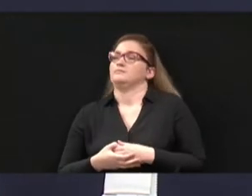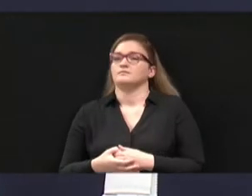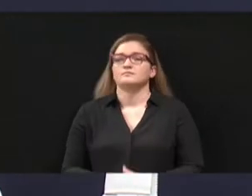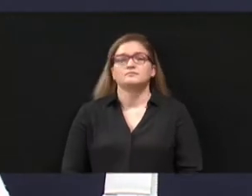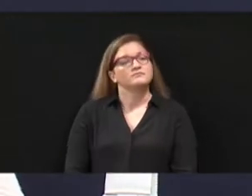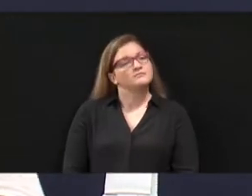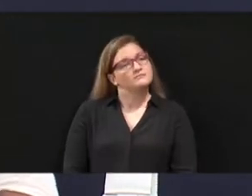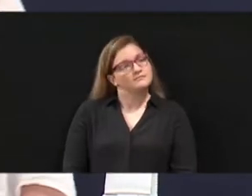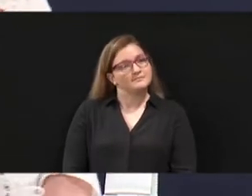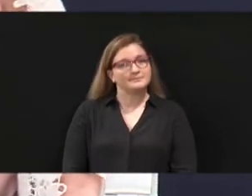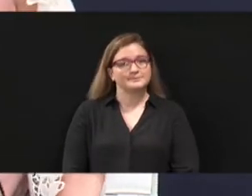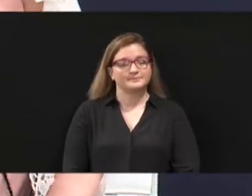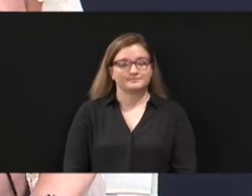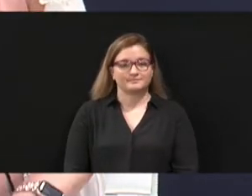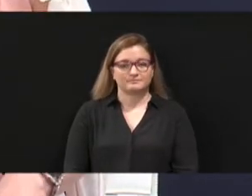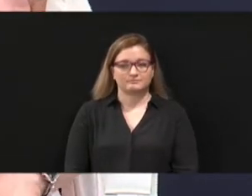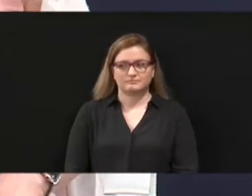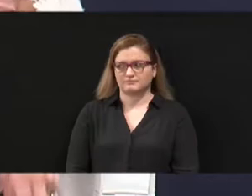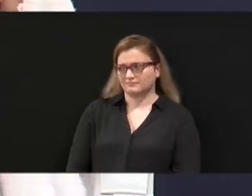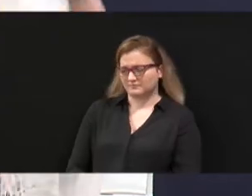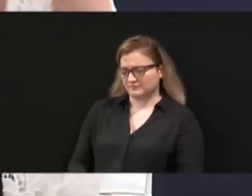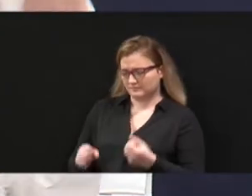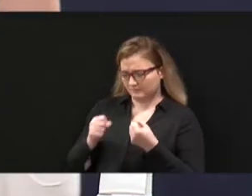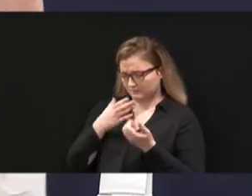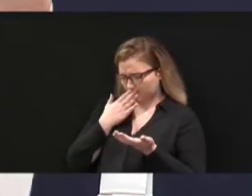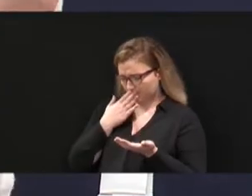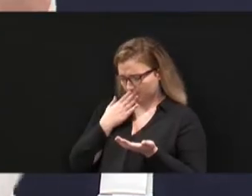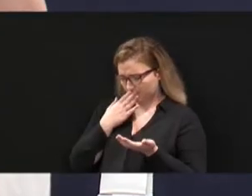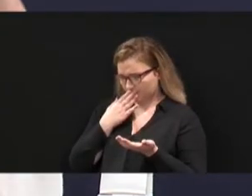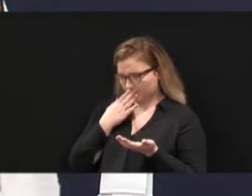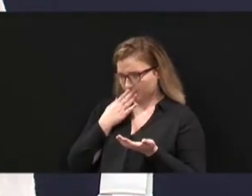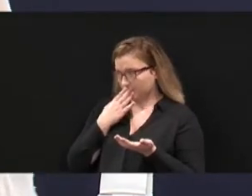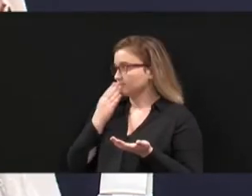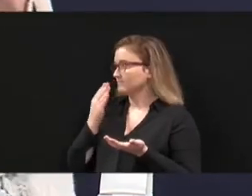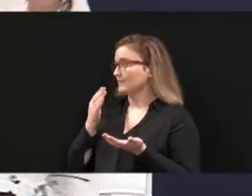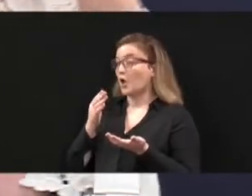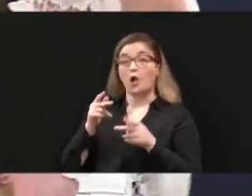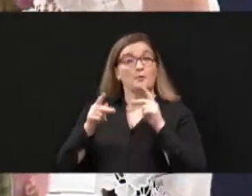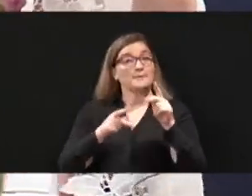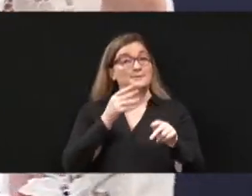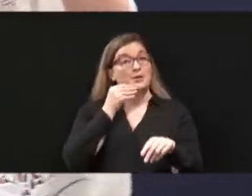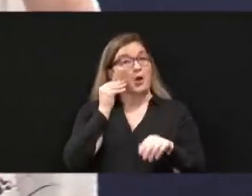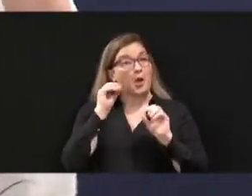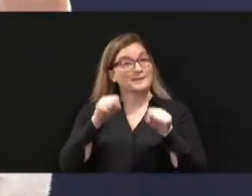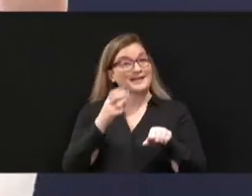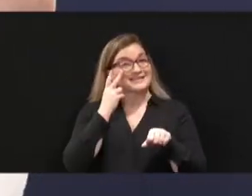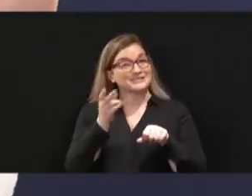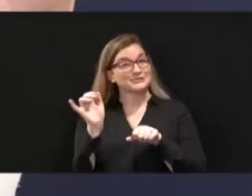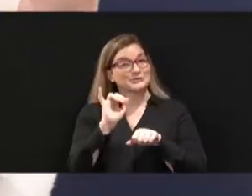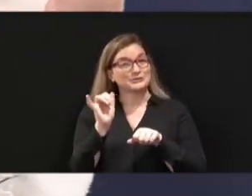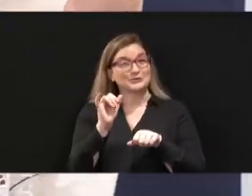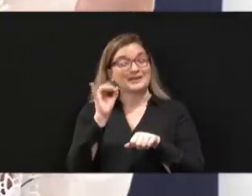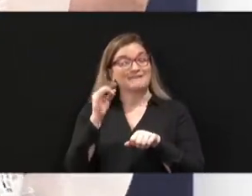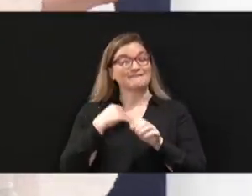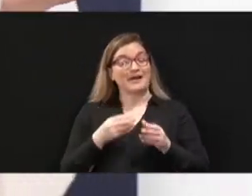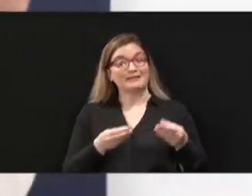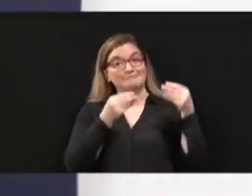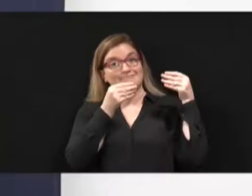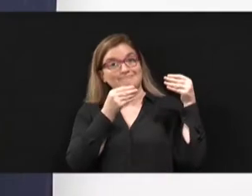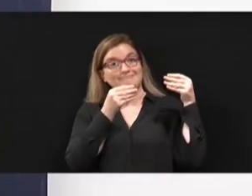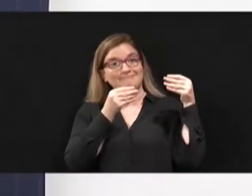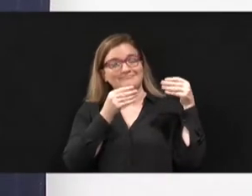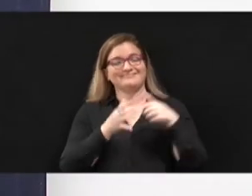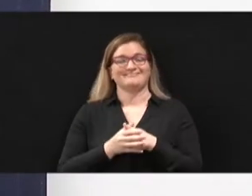Can you just hold up the book? Yeah, but I guess the people at home can see it too. If I hold up the book,